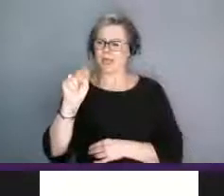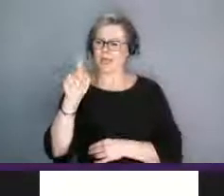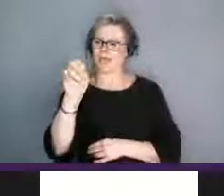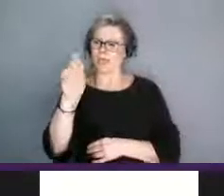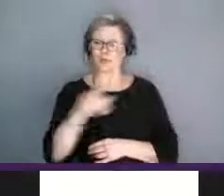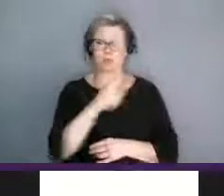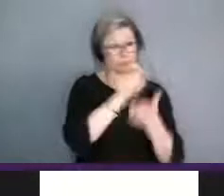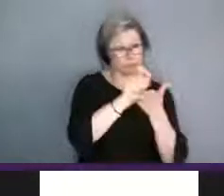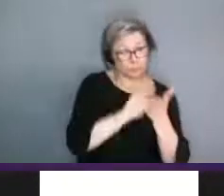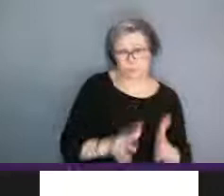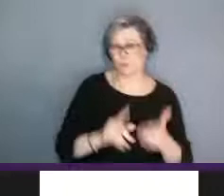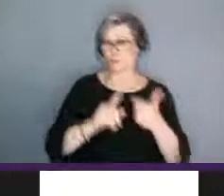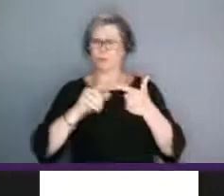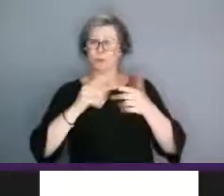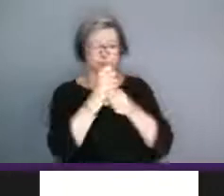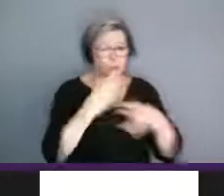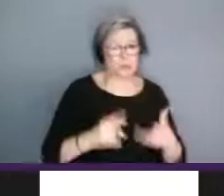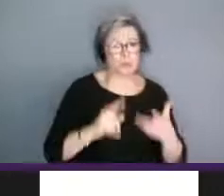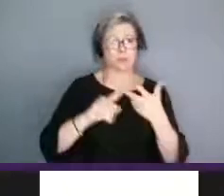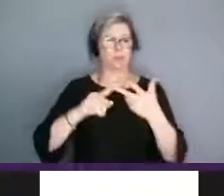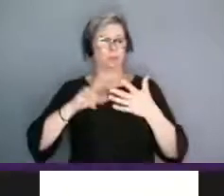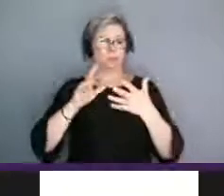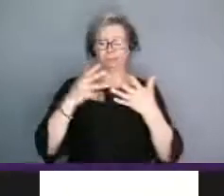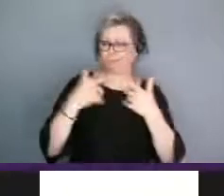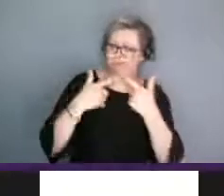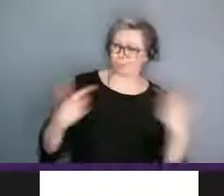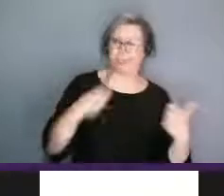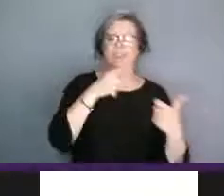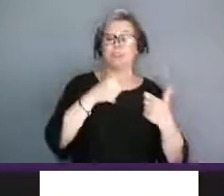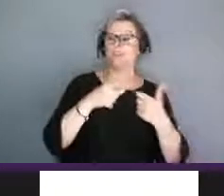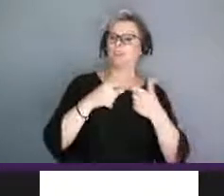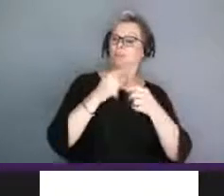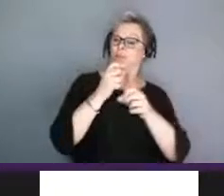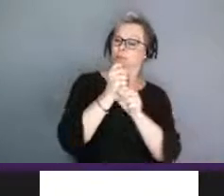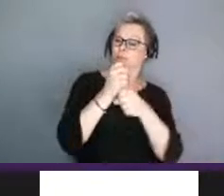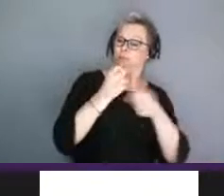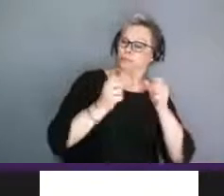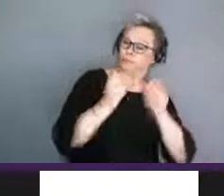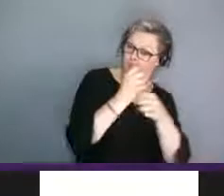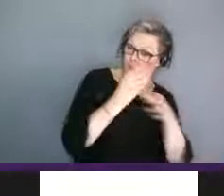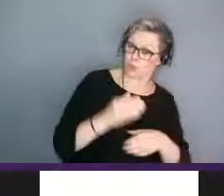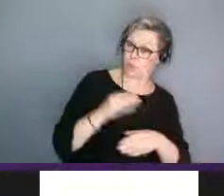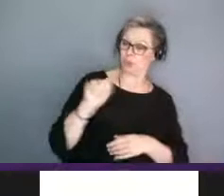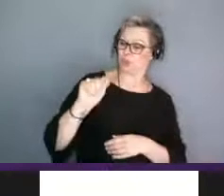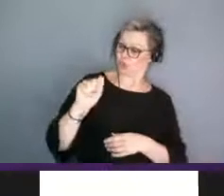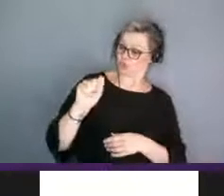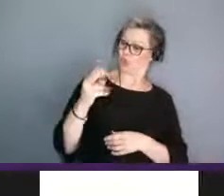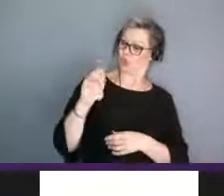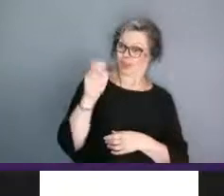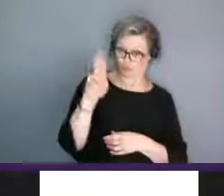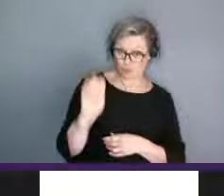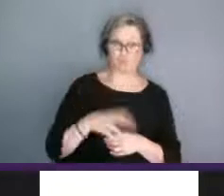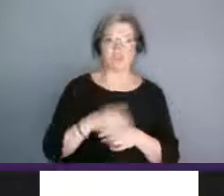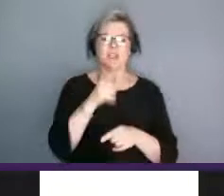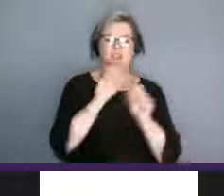writer, and facilitator, and the founding artistic director of Sheater. Joan's unique specialty in community arts for social